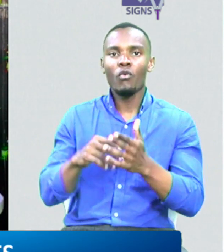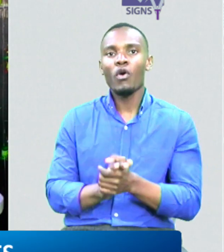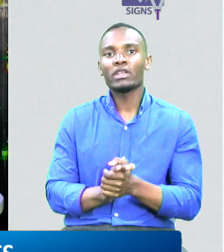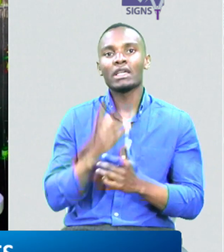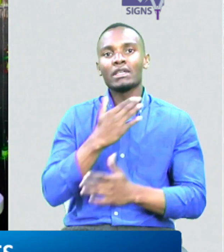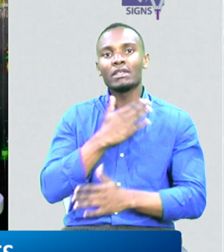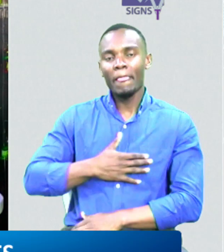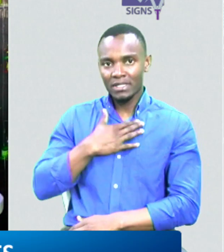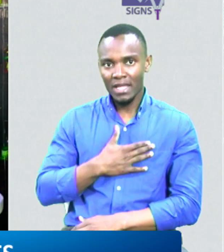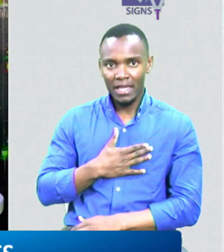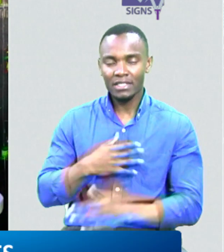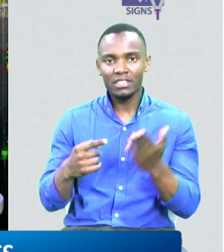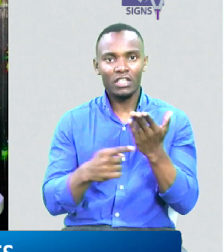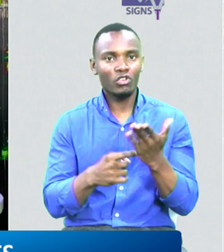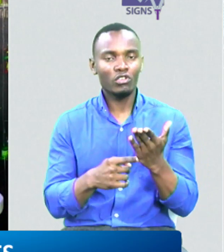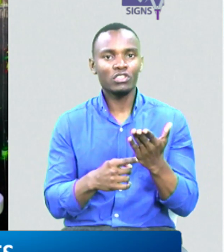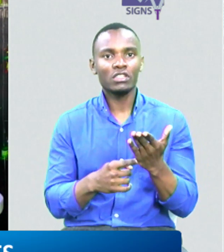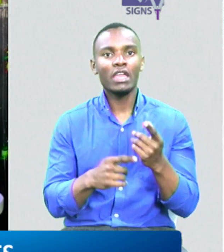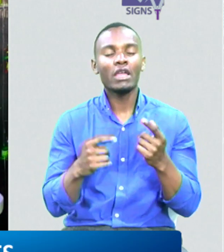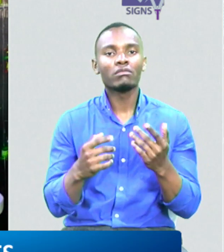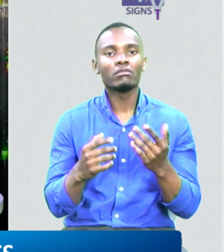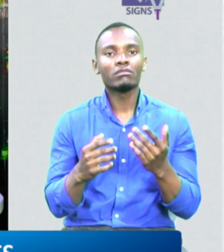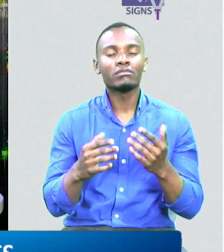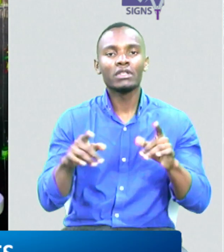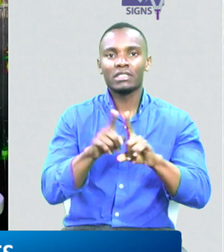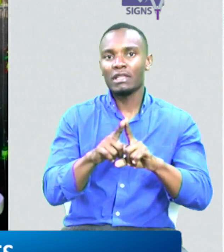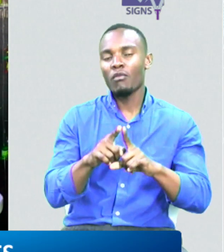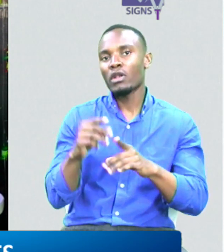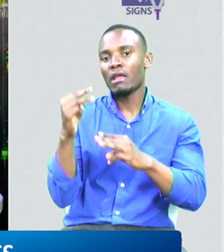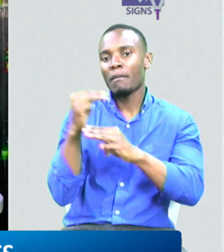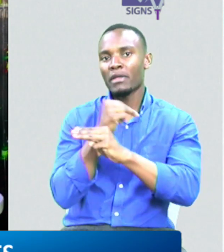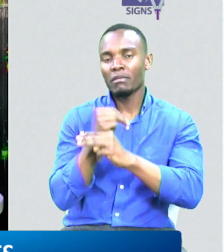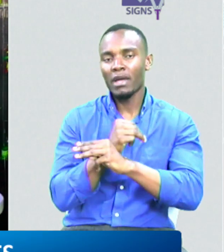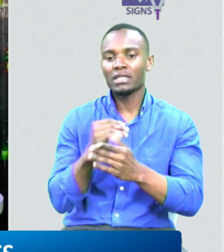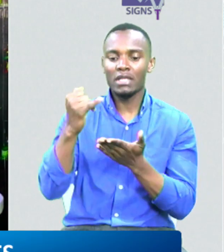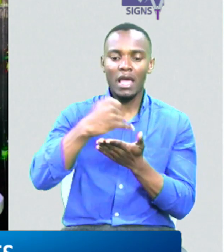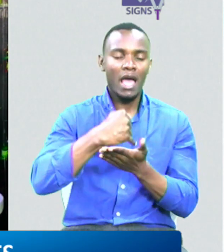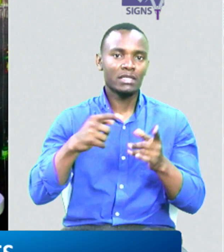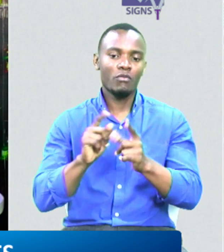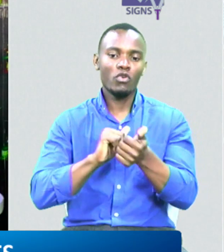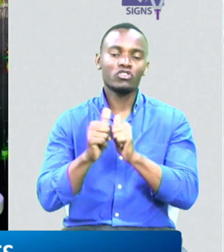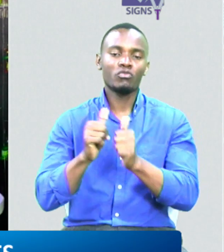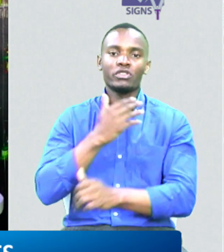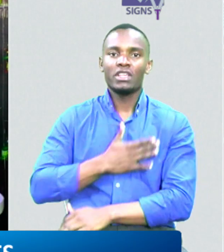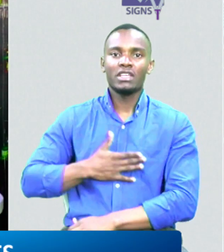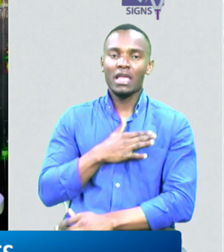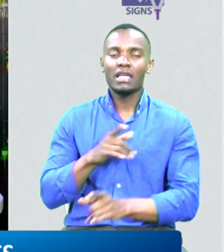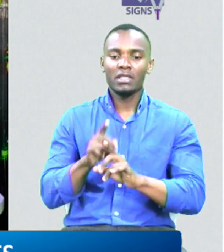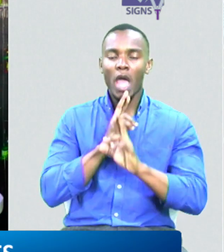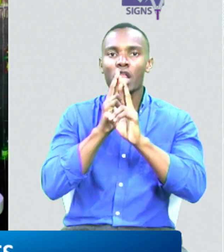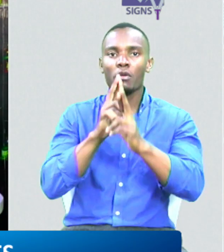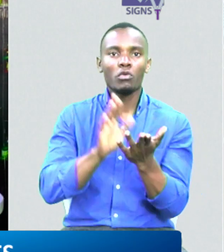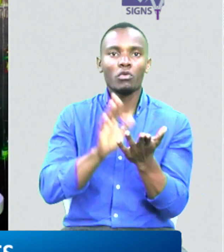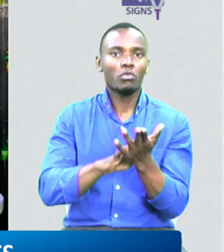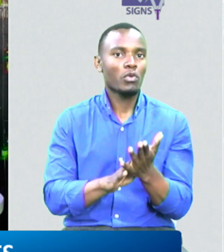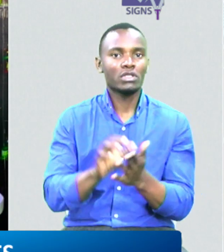now undertake learning in 9 subjects, down from the current 14. Those in senior schools will be